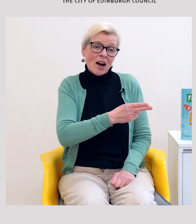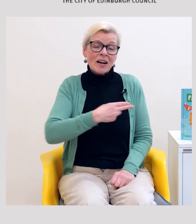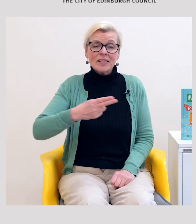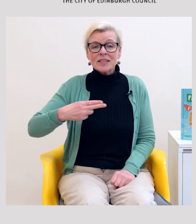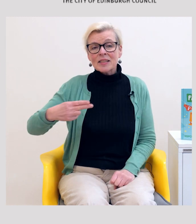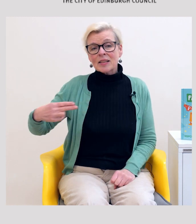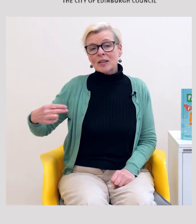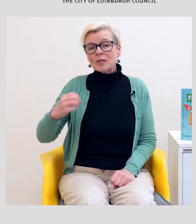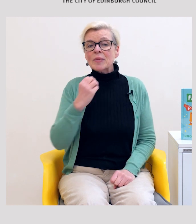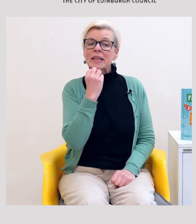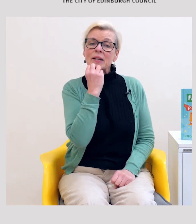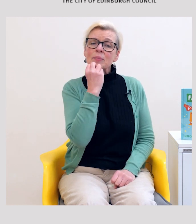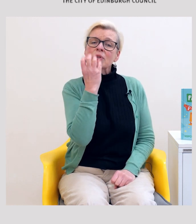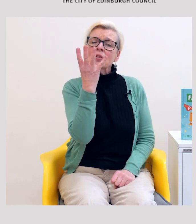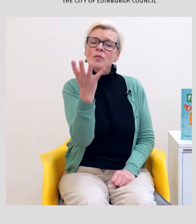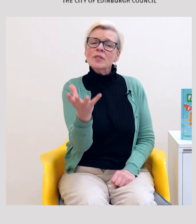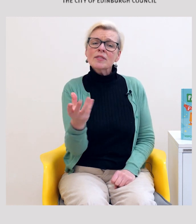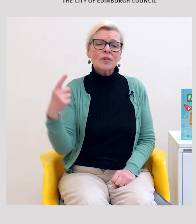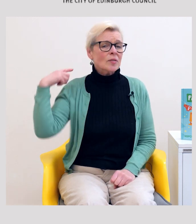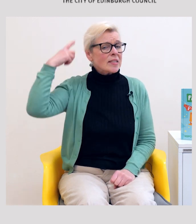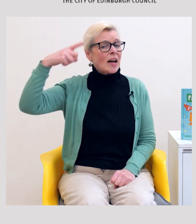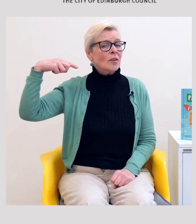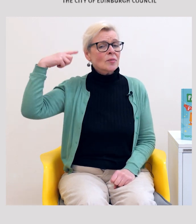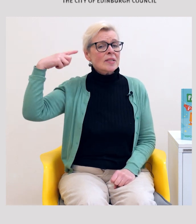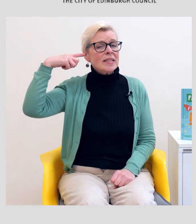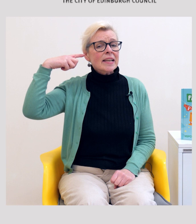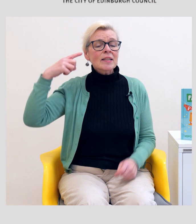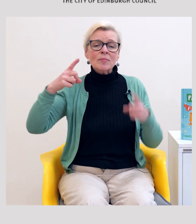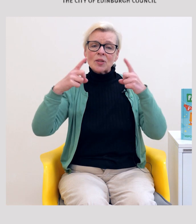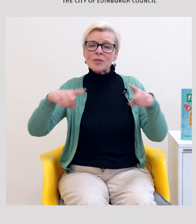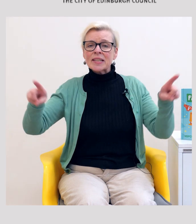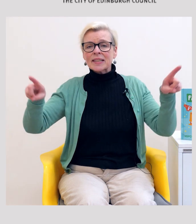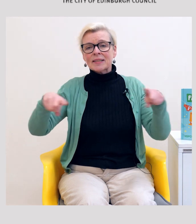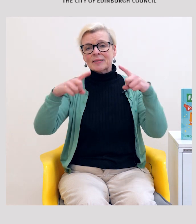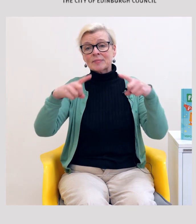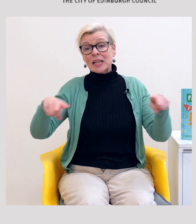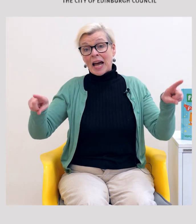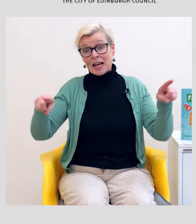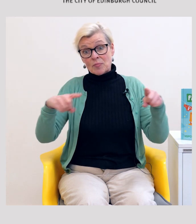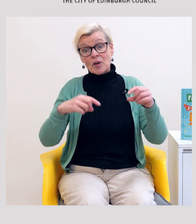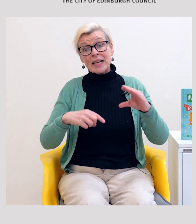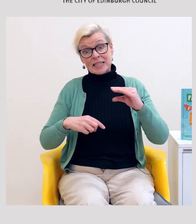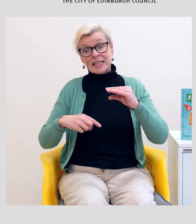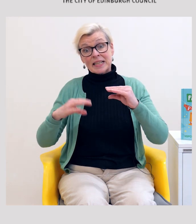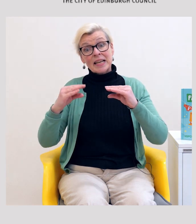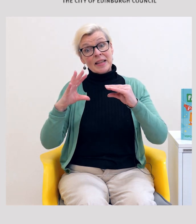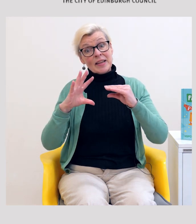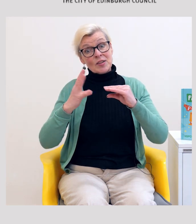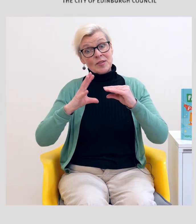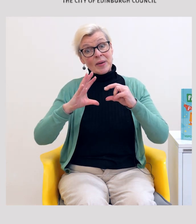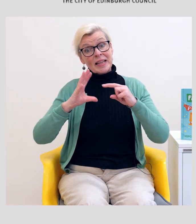in art, making beautiful sounds in music, and